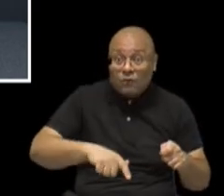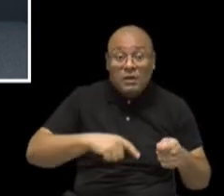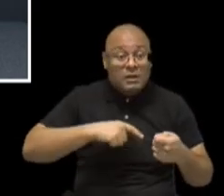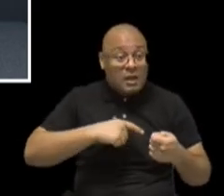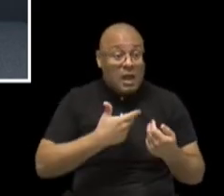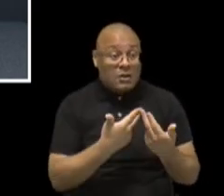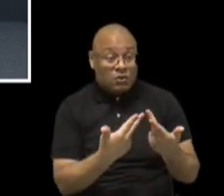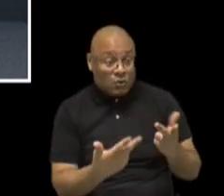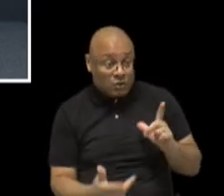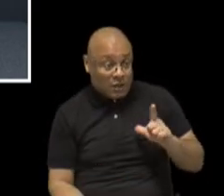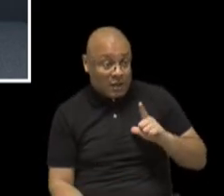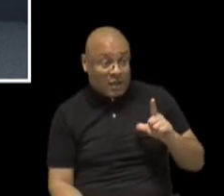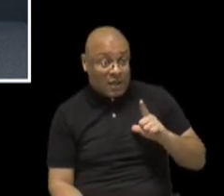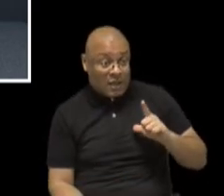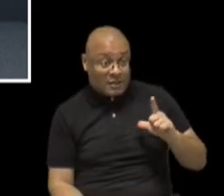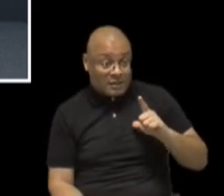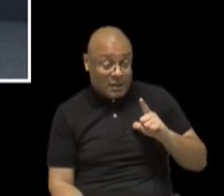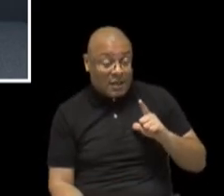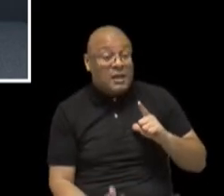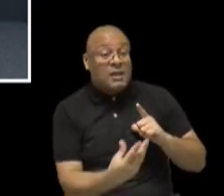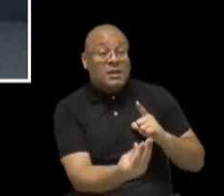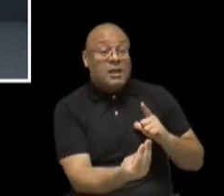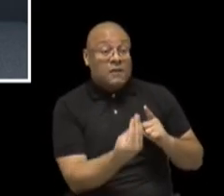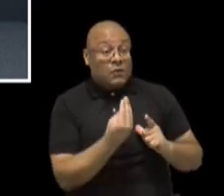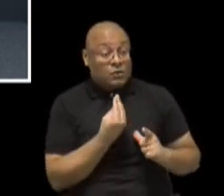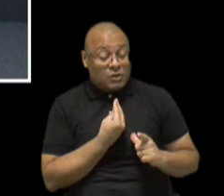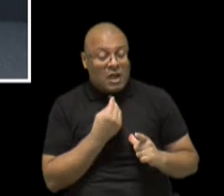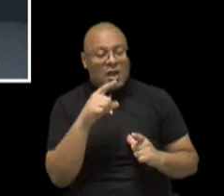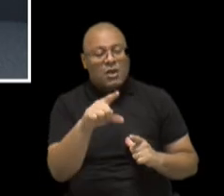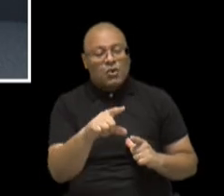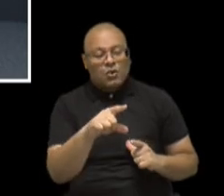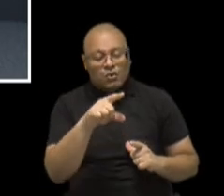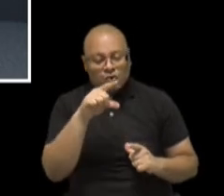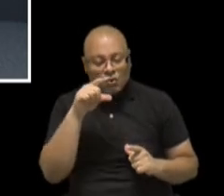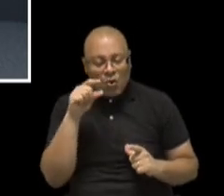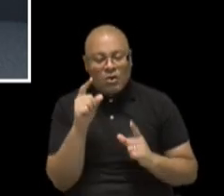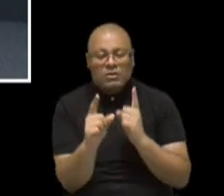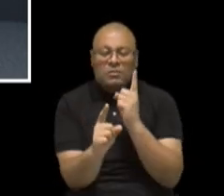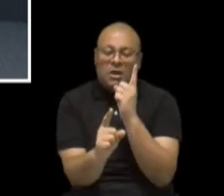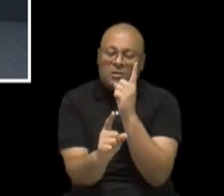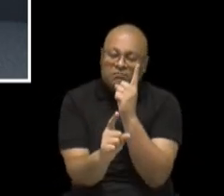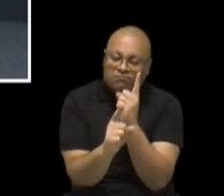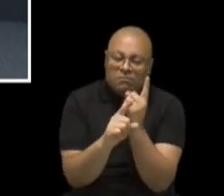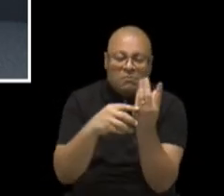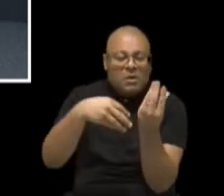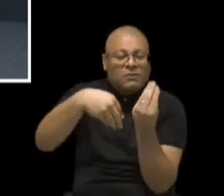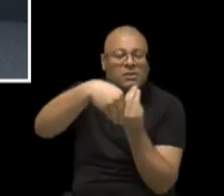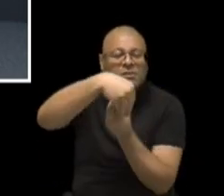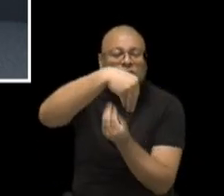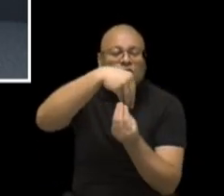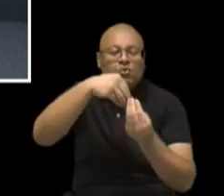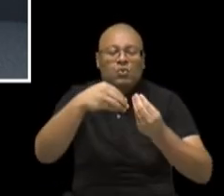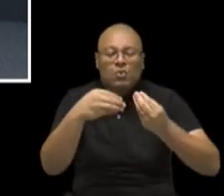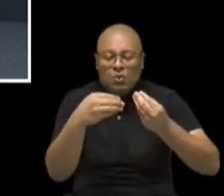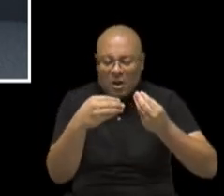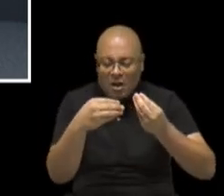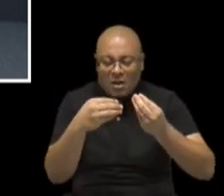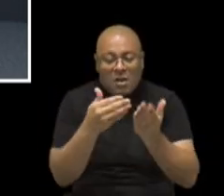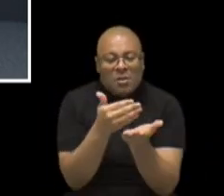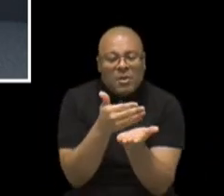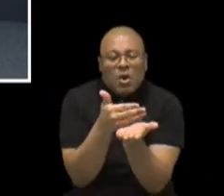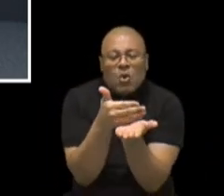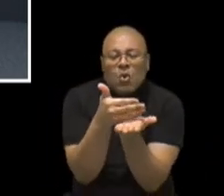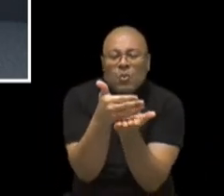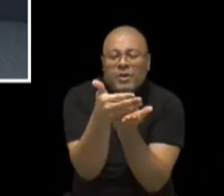things and give them to you the way they were, but we layer them, we twist them, we start from there